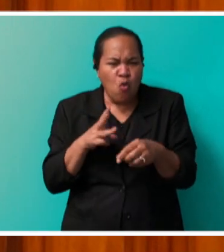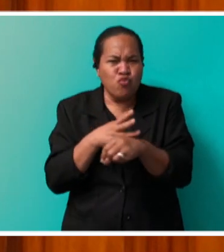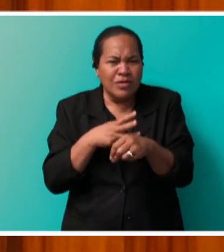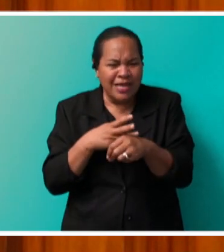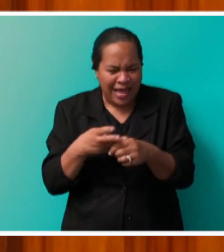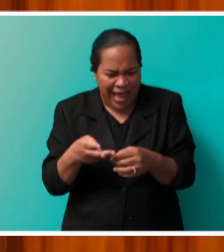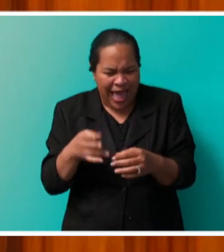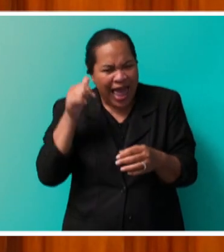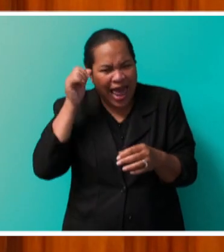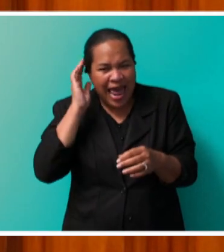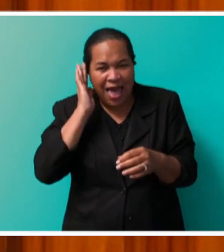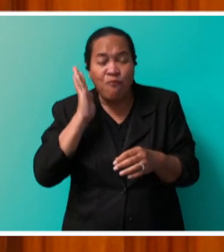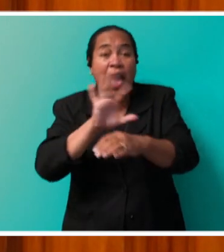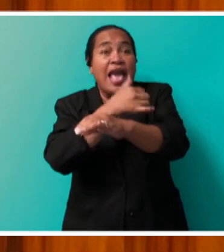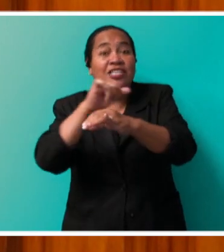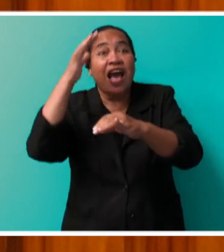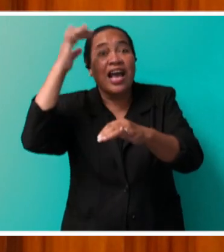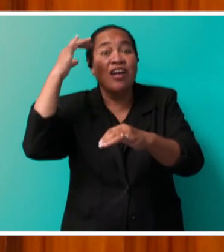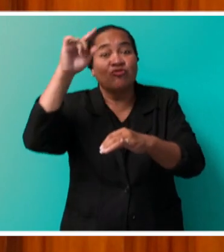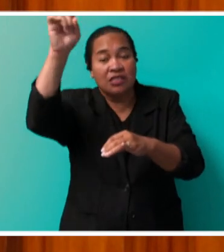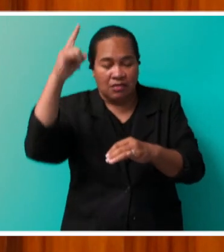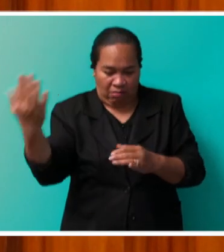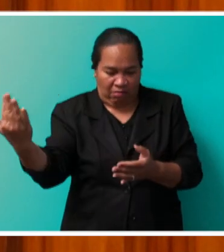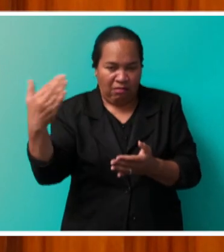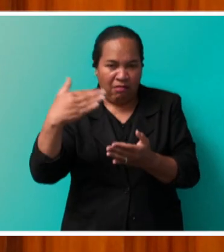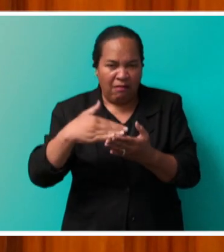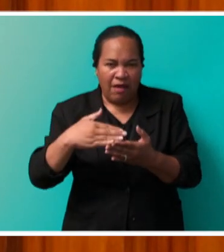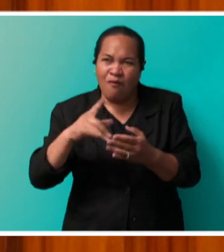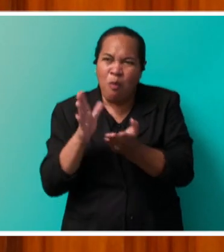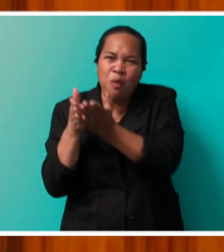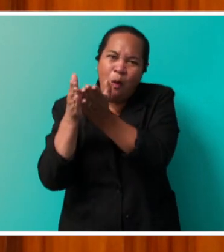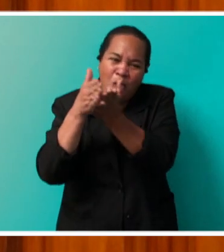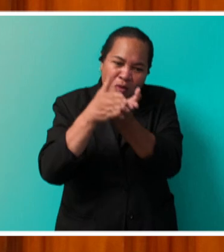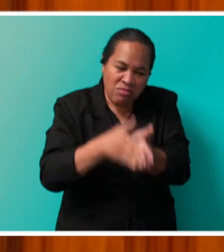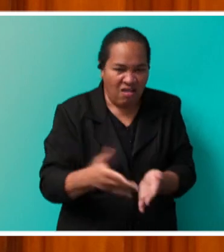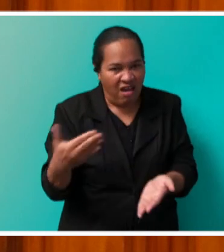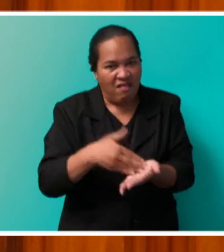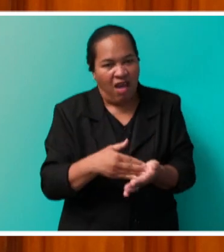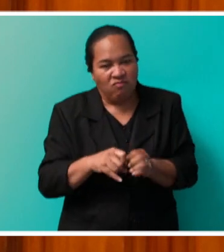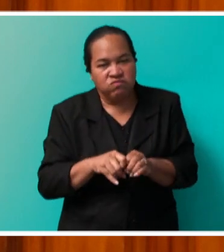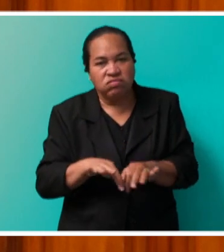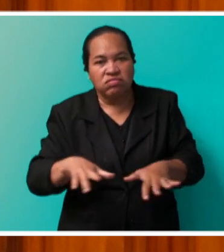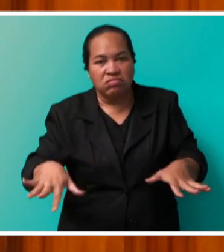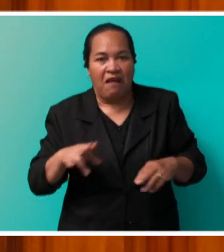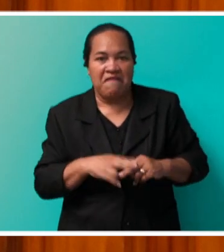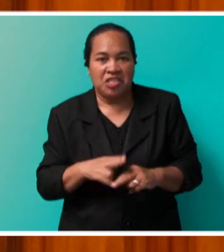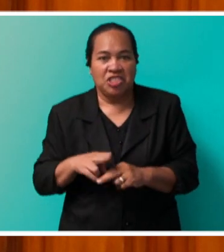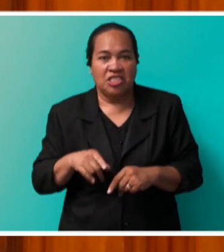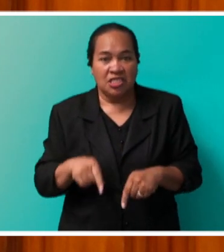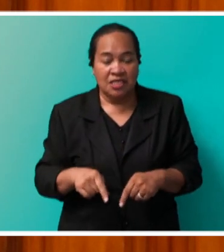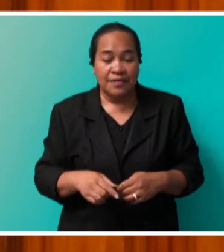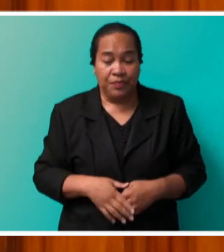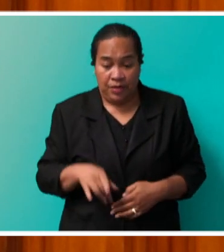materials from Asian countries. The extent of damage to infrastructure at the time strongly suggested that